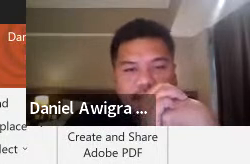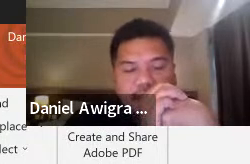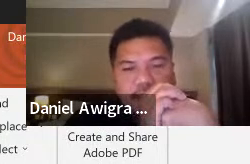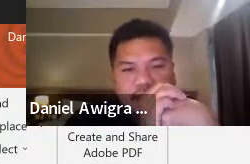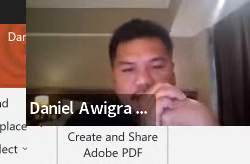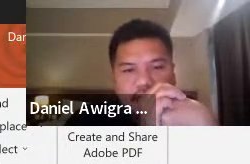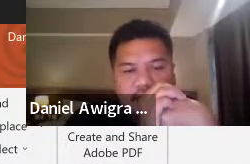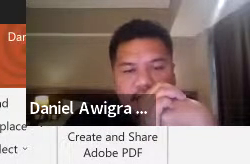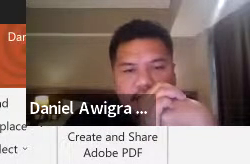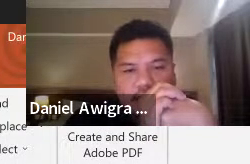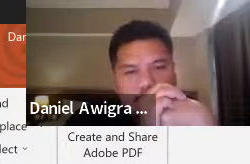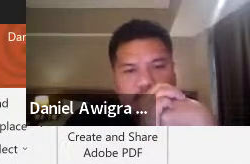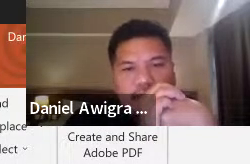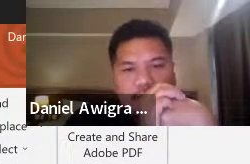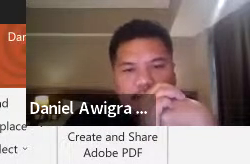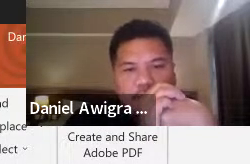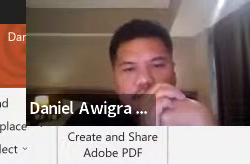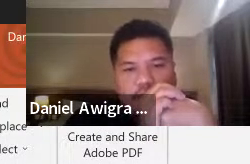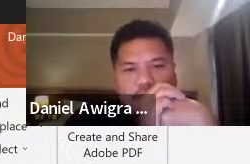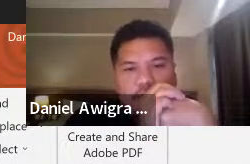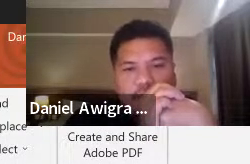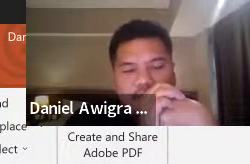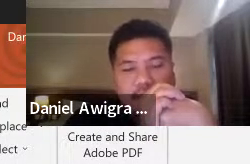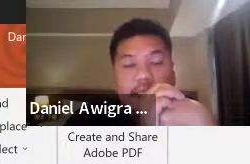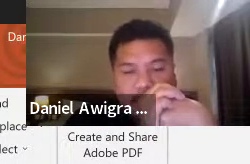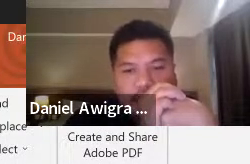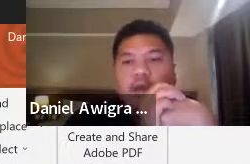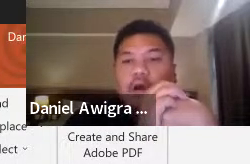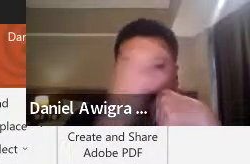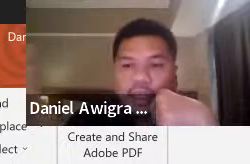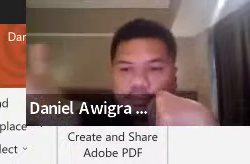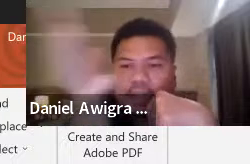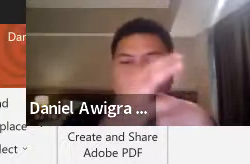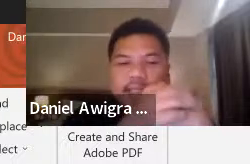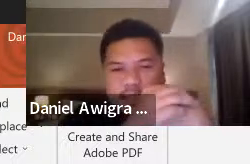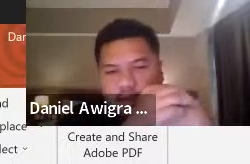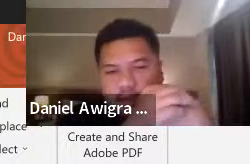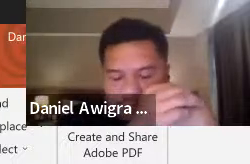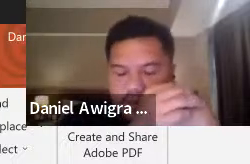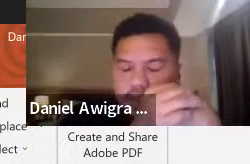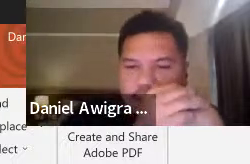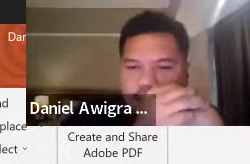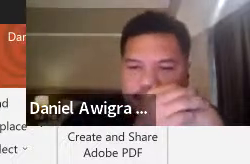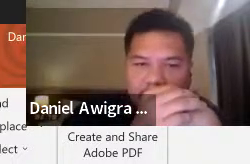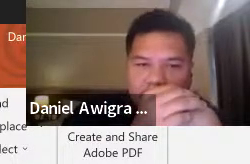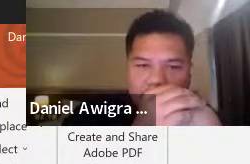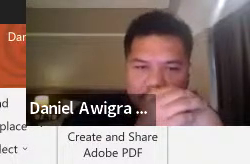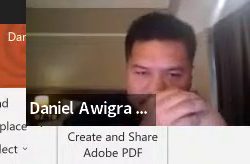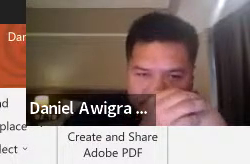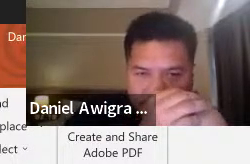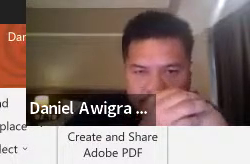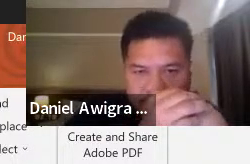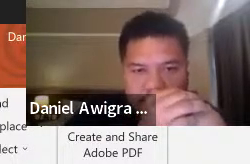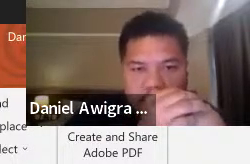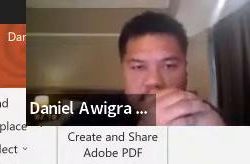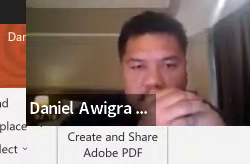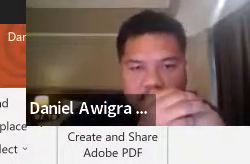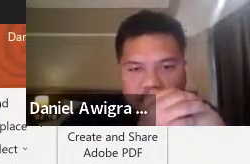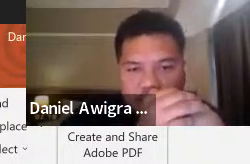as I mentioned, the criminal procedural code is the key of the implementation of the penal code